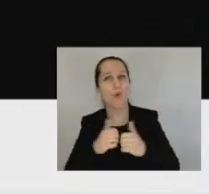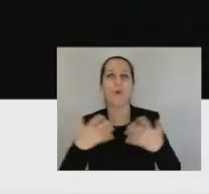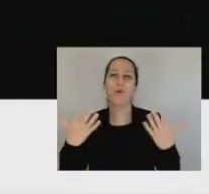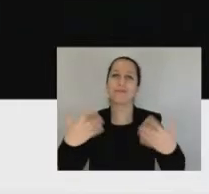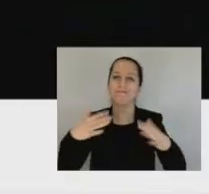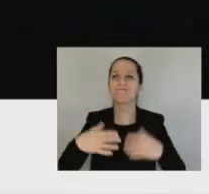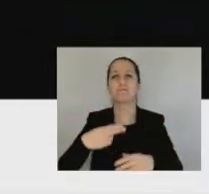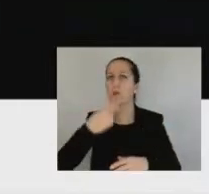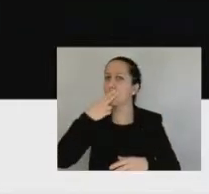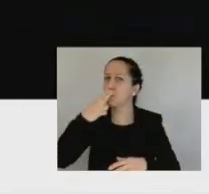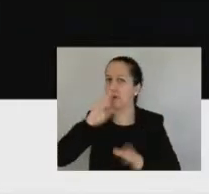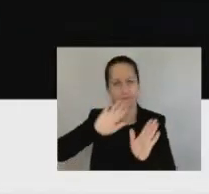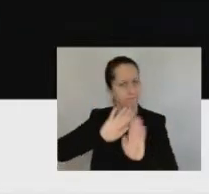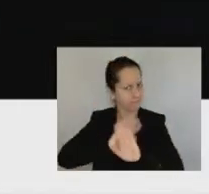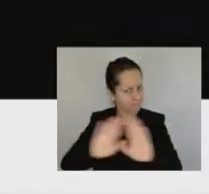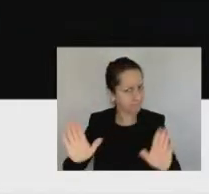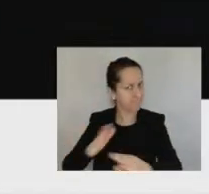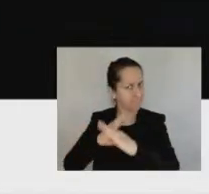activity, healthy